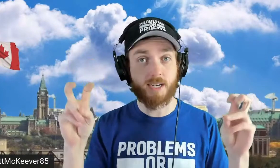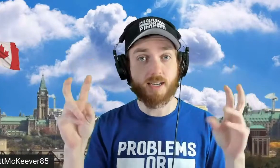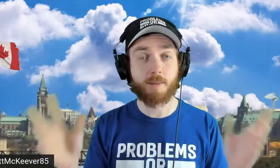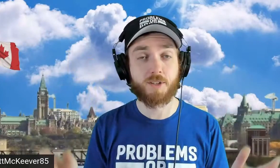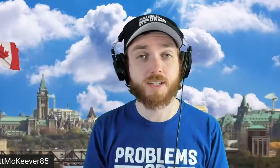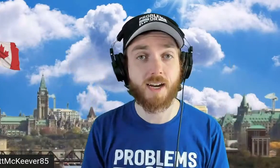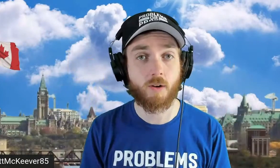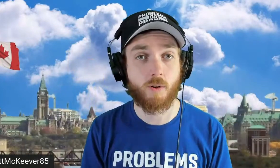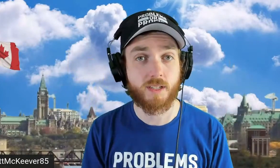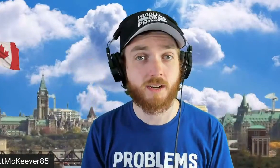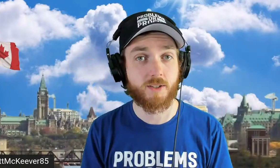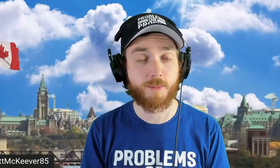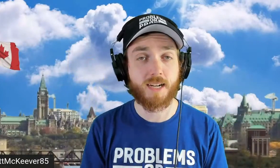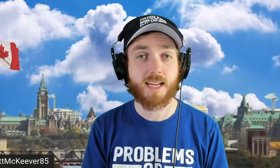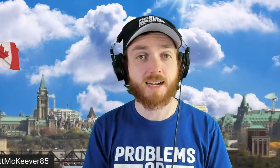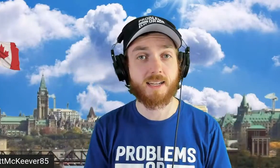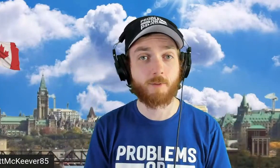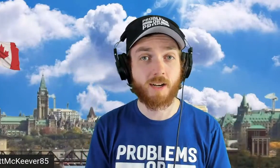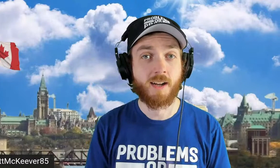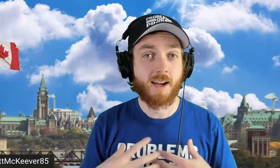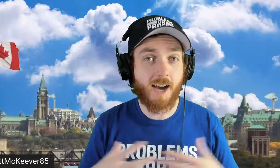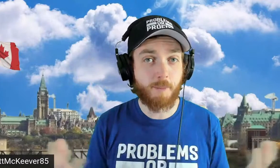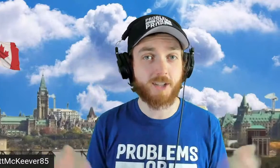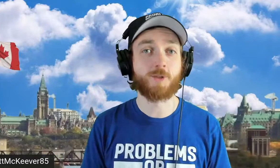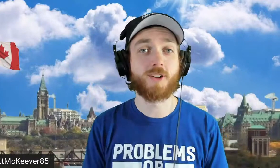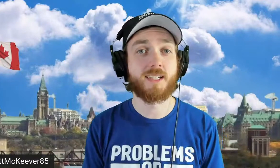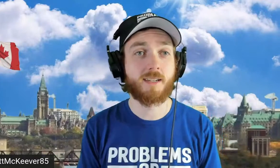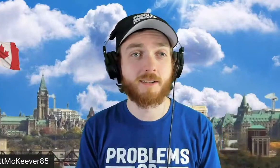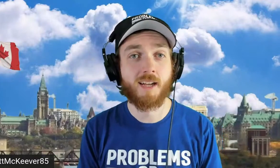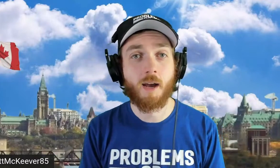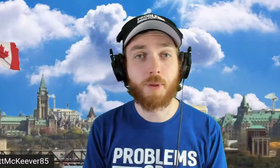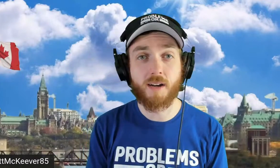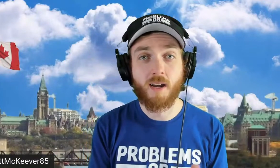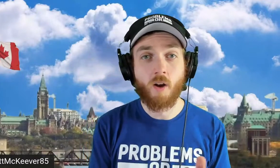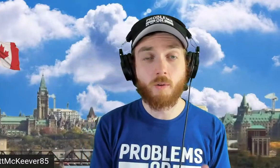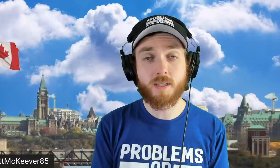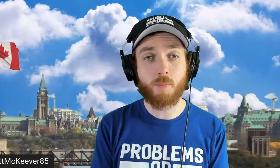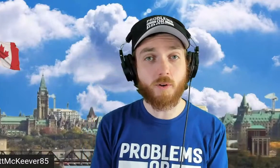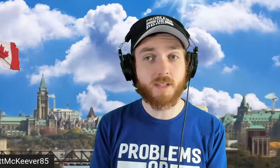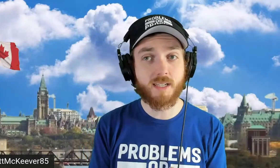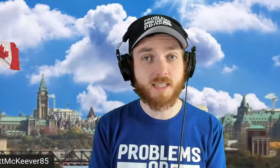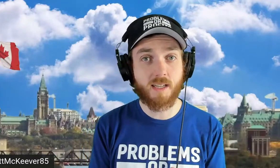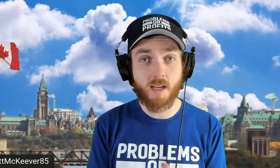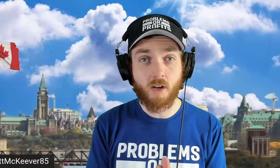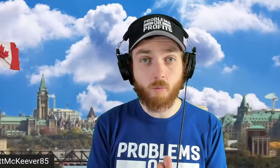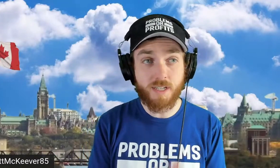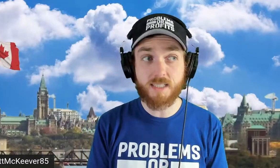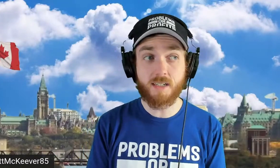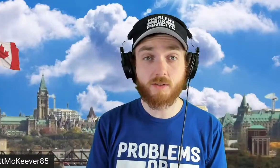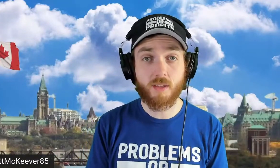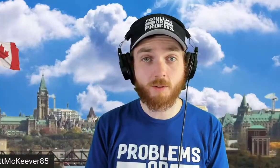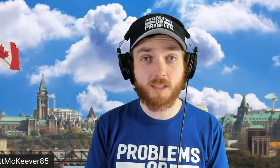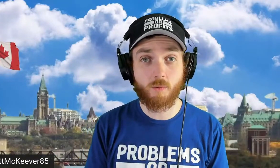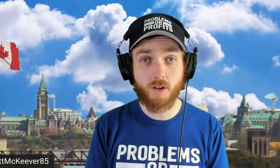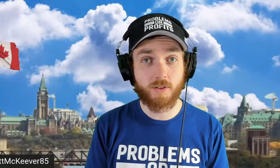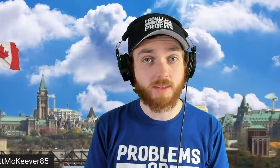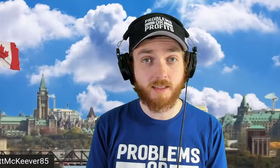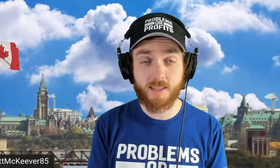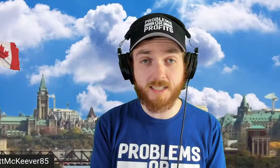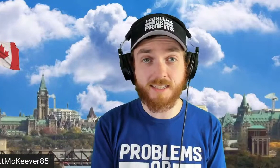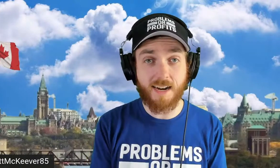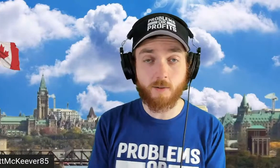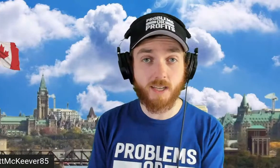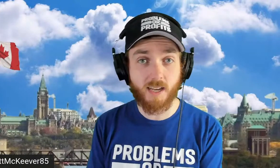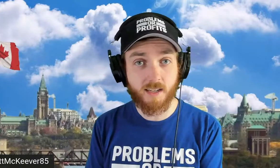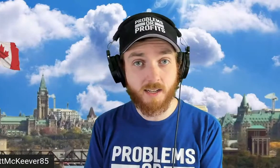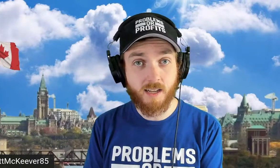of crazy. I'm using air quotes there, so I'm not attacking anyone. I'm also crazy. But what's important is that we signal to the rest of the world that